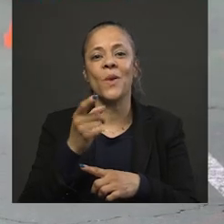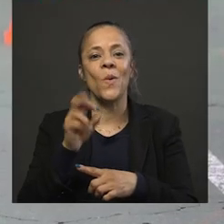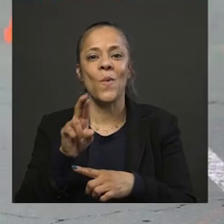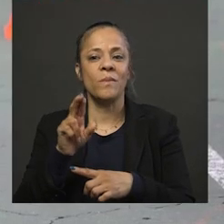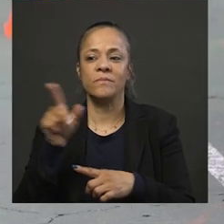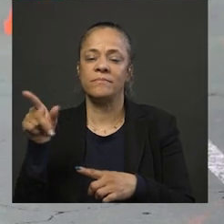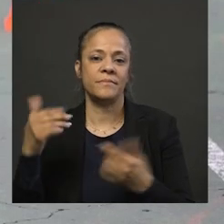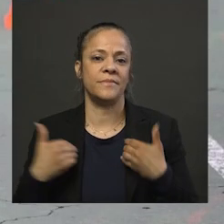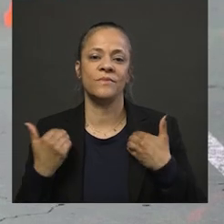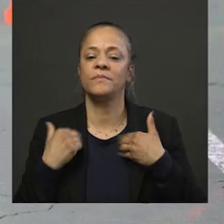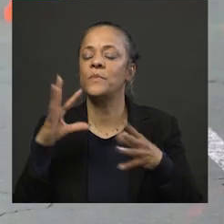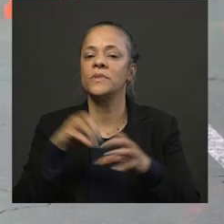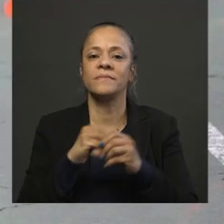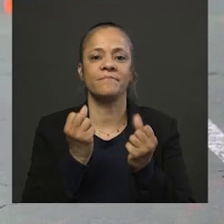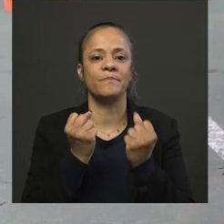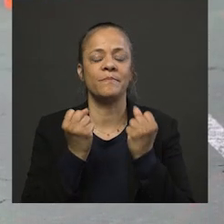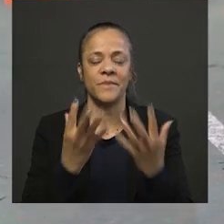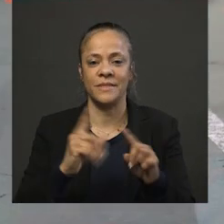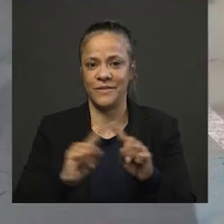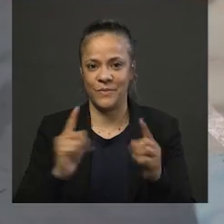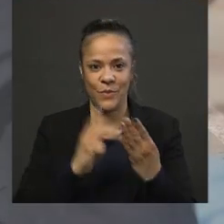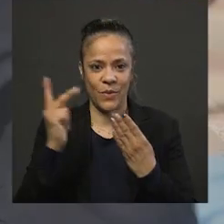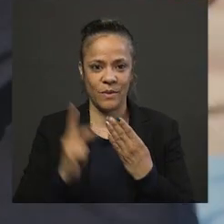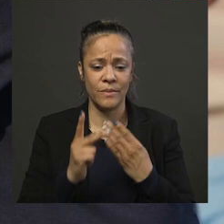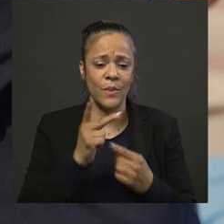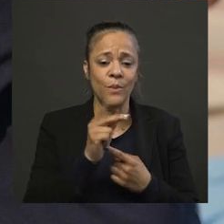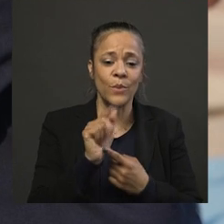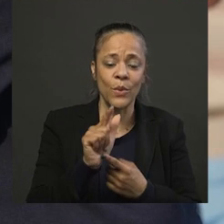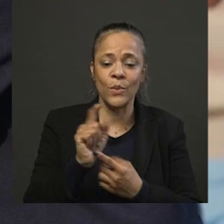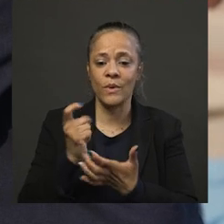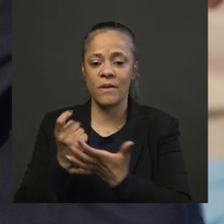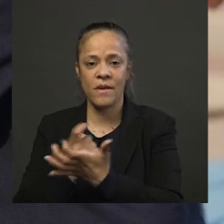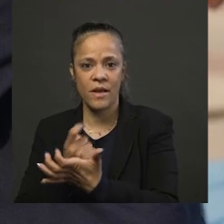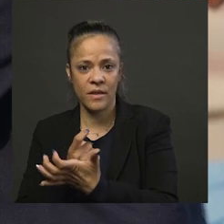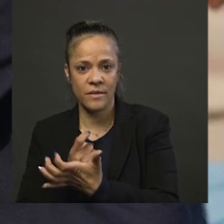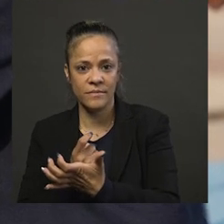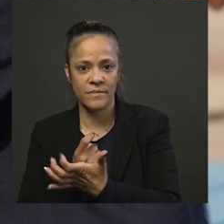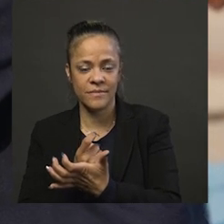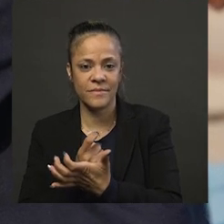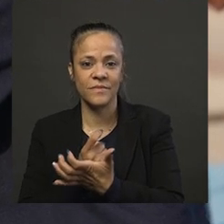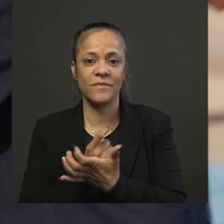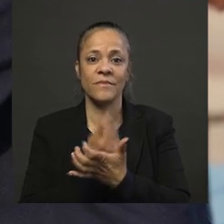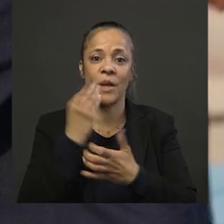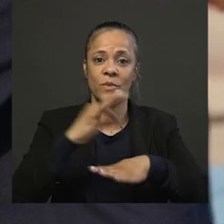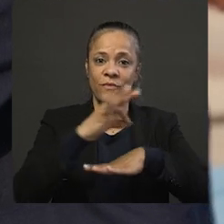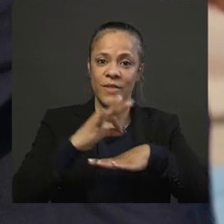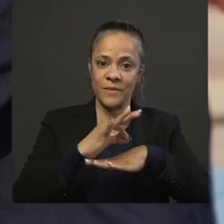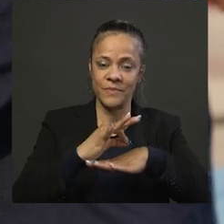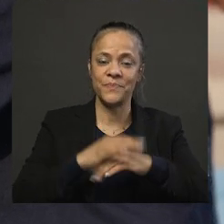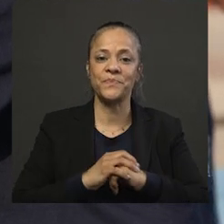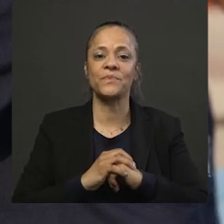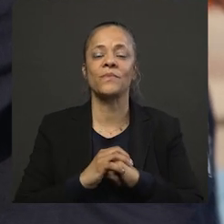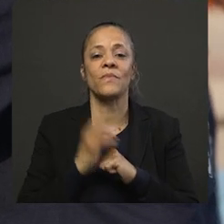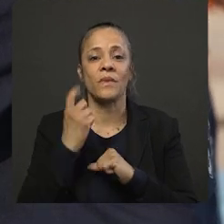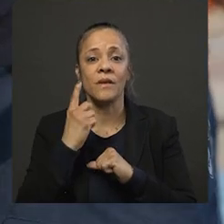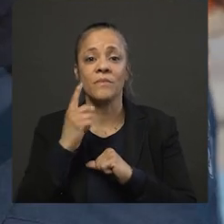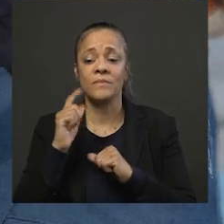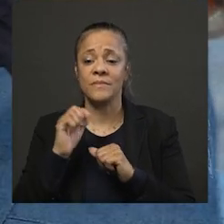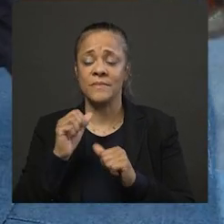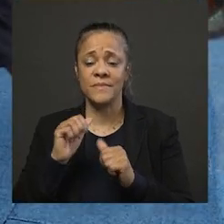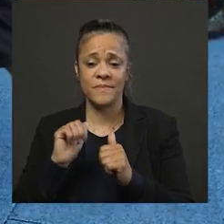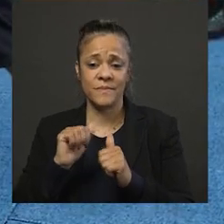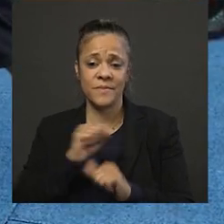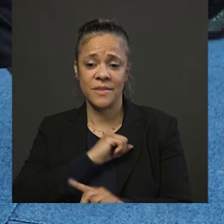because they were youth participating in our many programs at the pools, at our hockey rinks, on our fields. The staff rose to